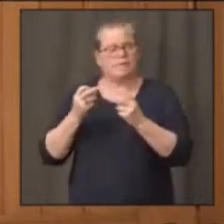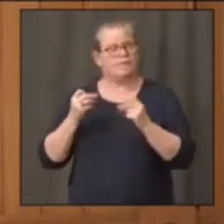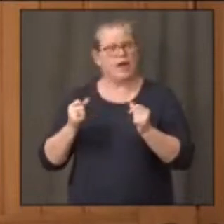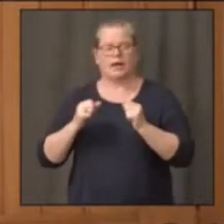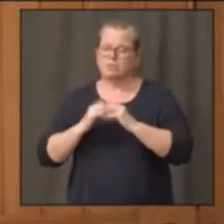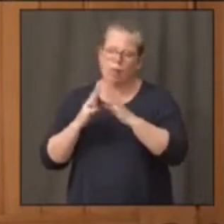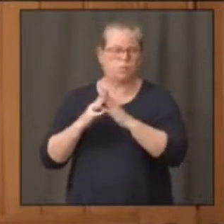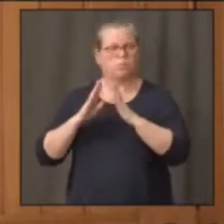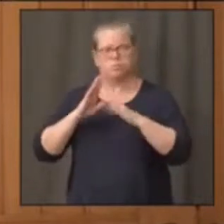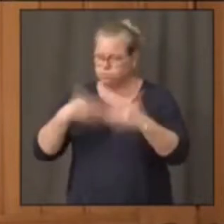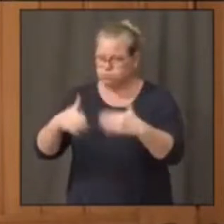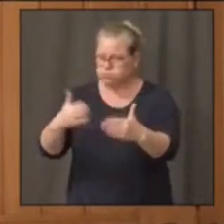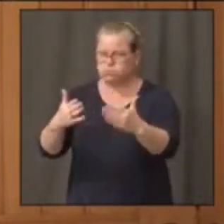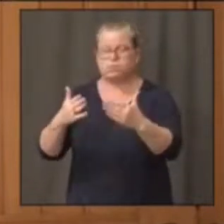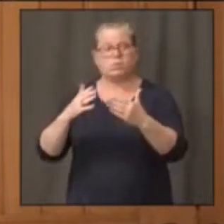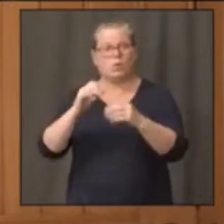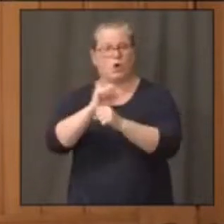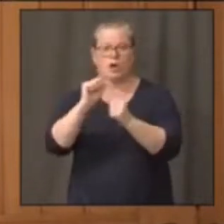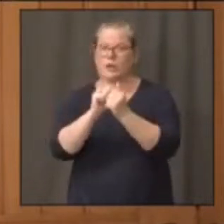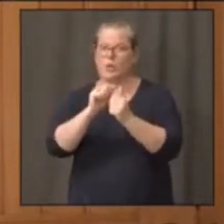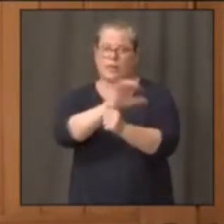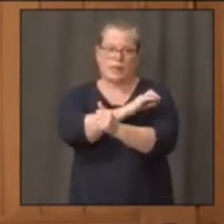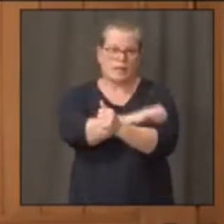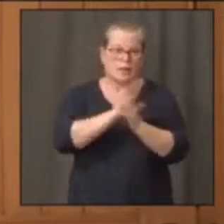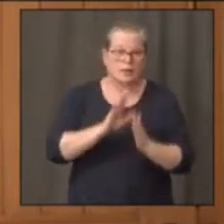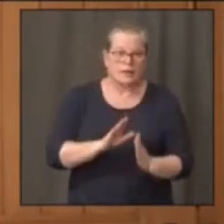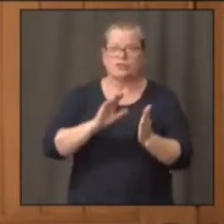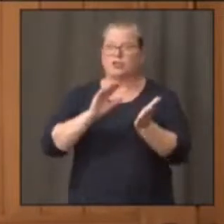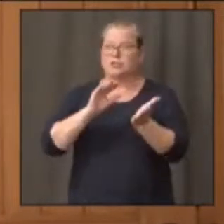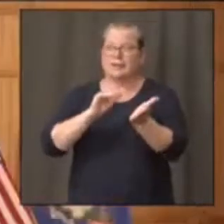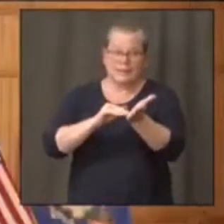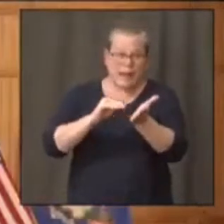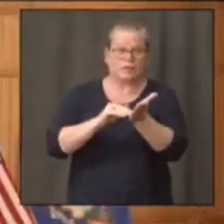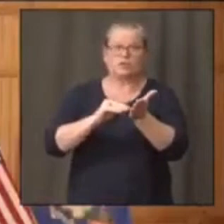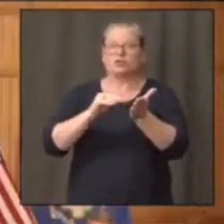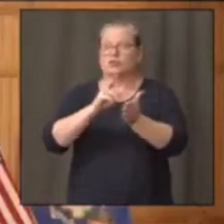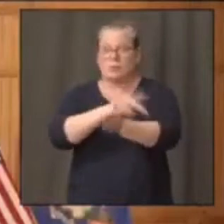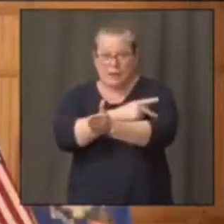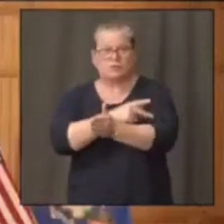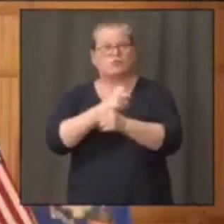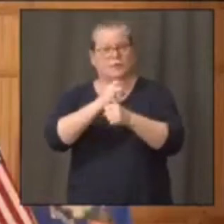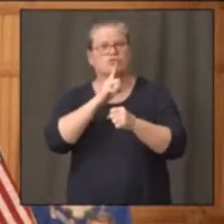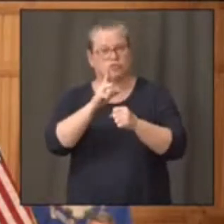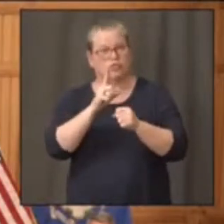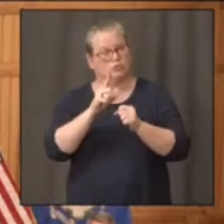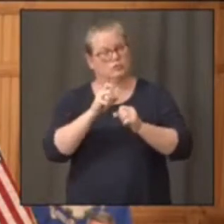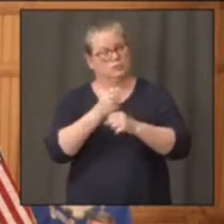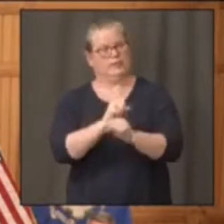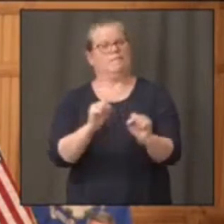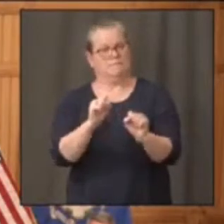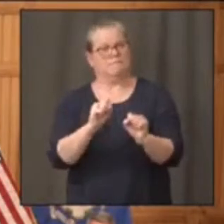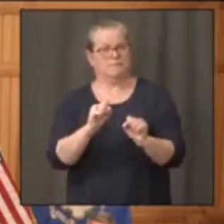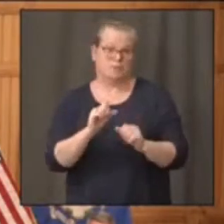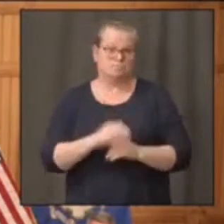necessary actions. Okay, thank you very much. The Hartford Current.